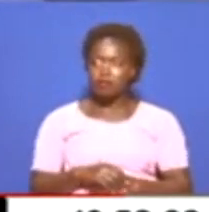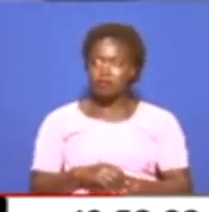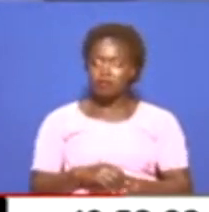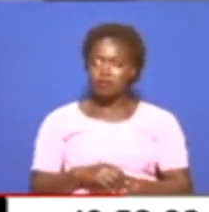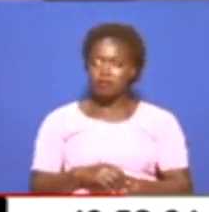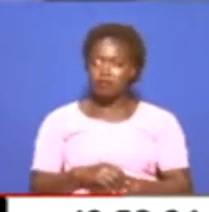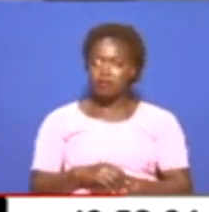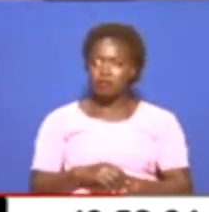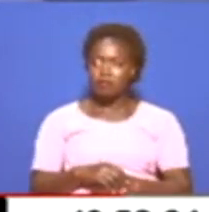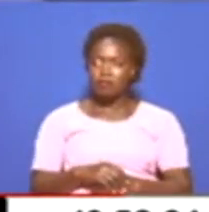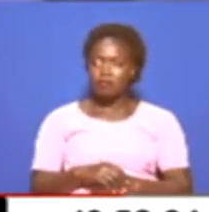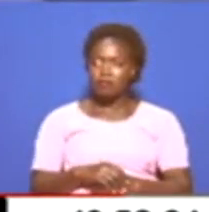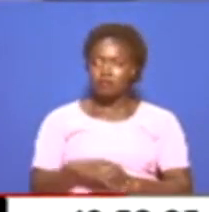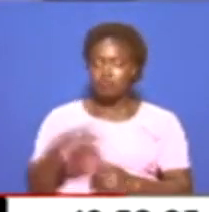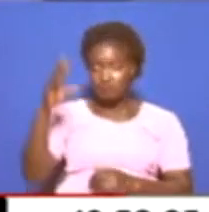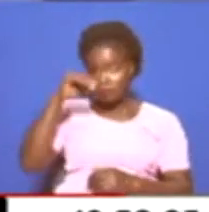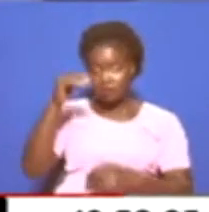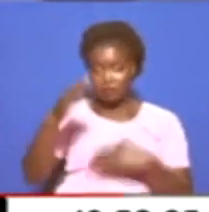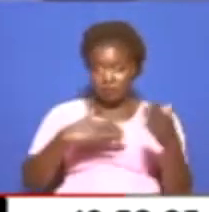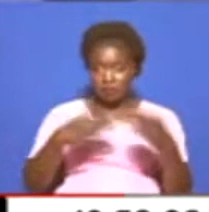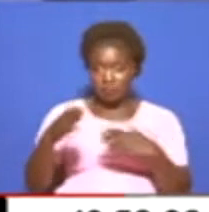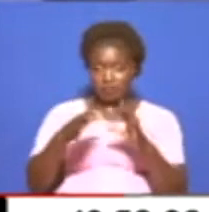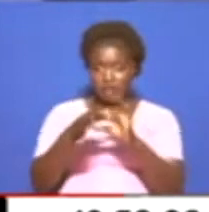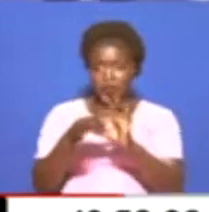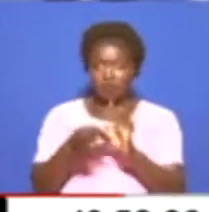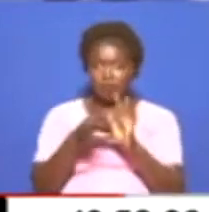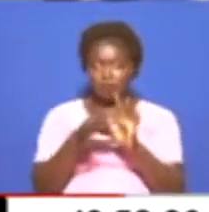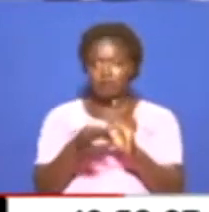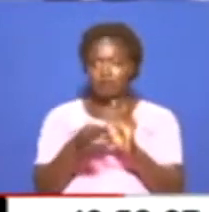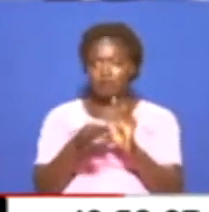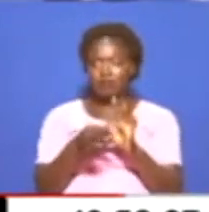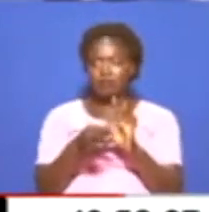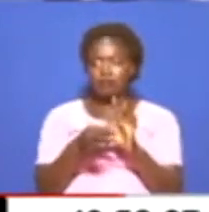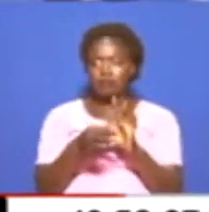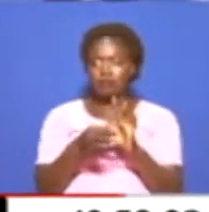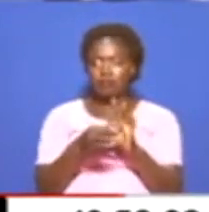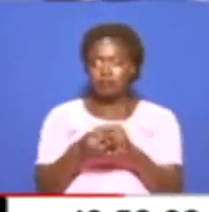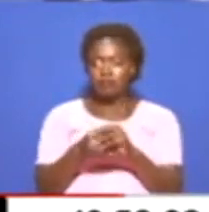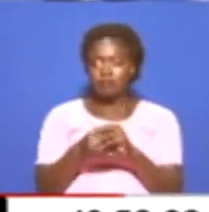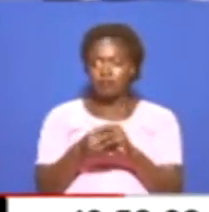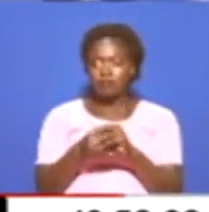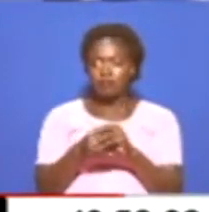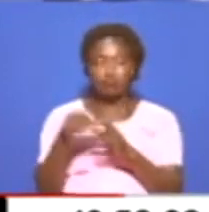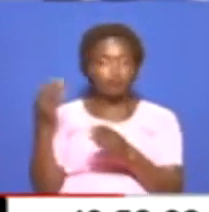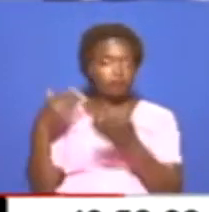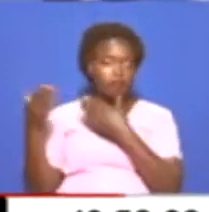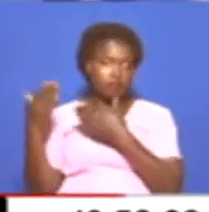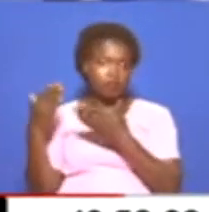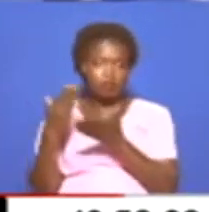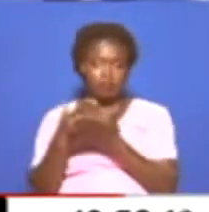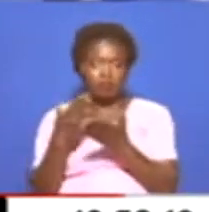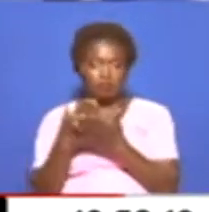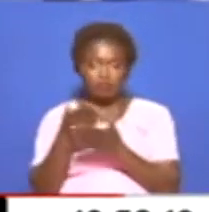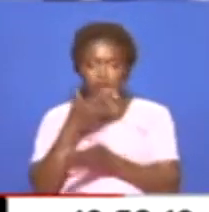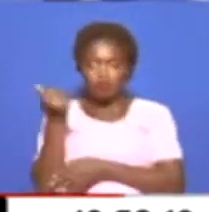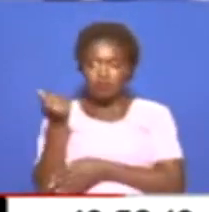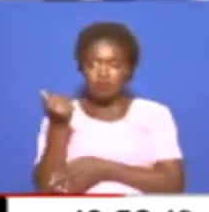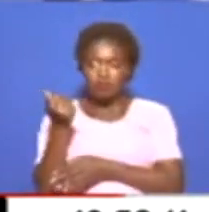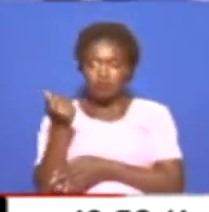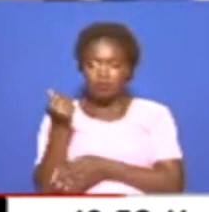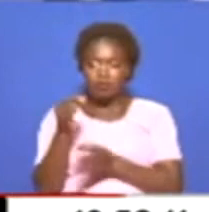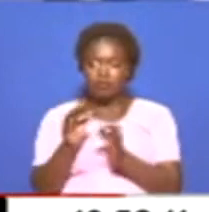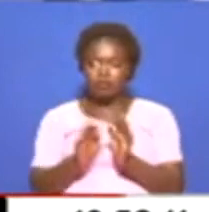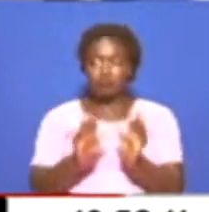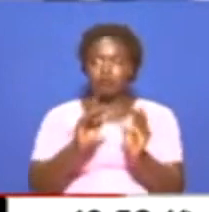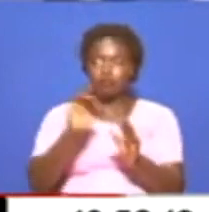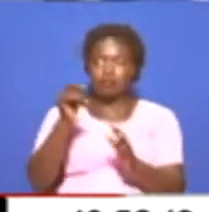you know, President is a symbol of unity. And his legacy actually will be much better if he leaves Kenya